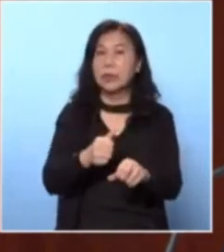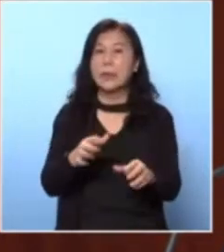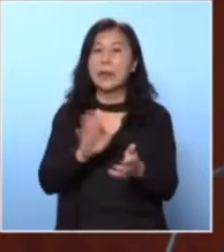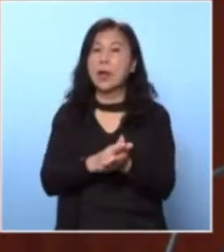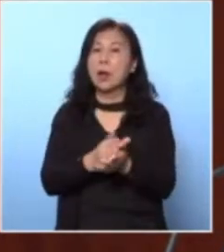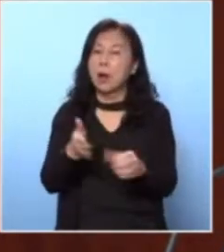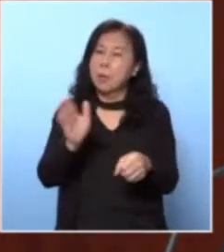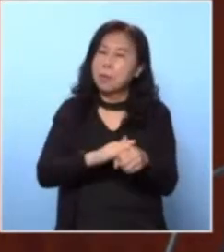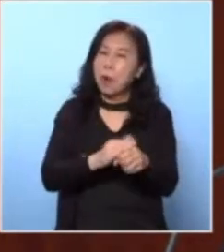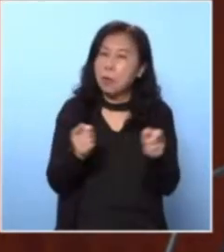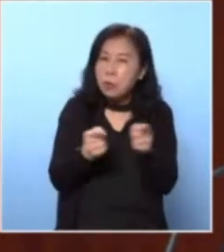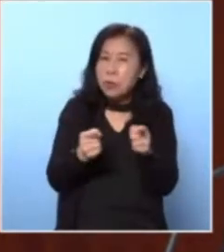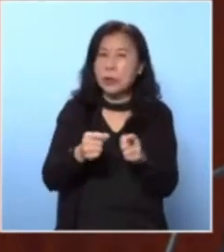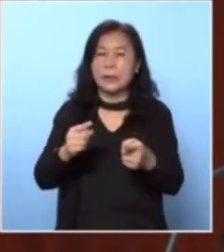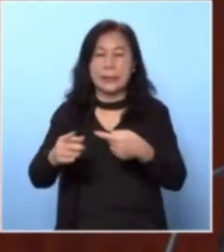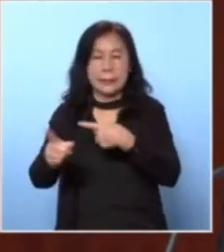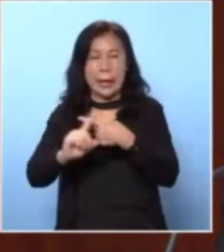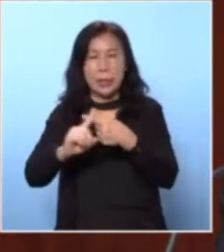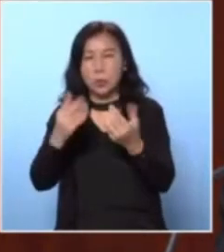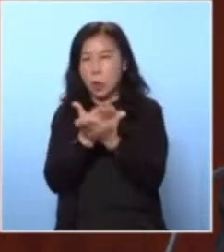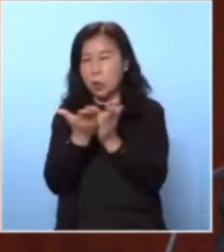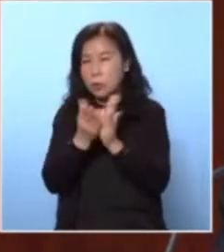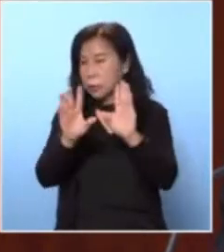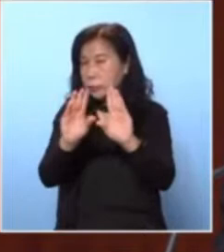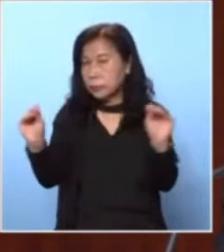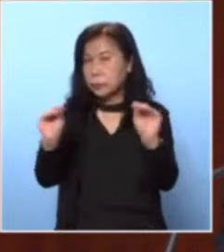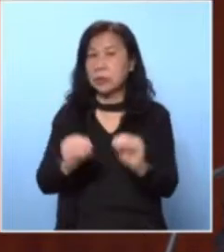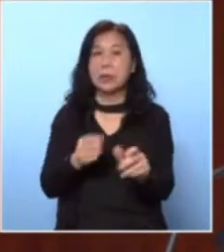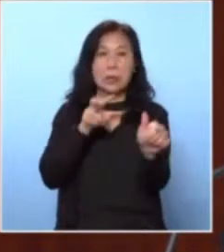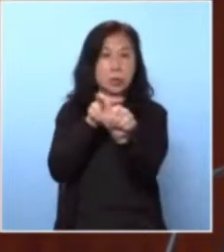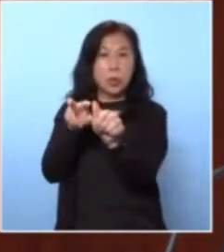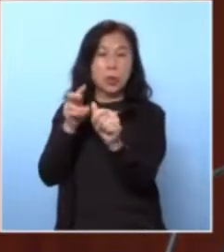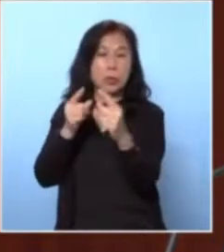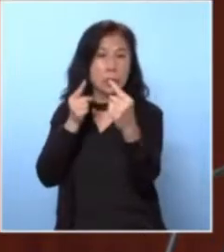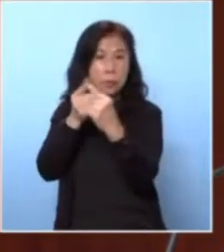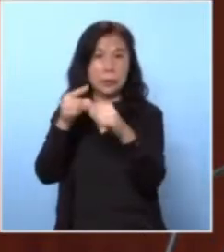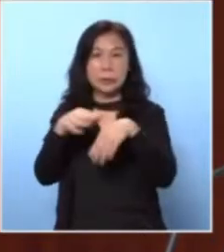addressing our shortcomings and any potential risks. Our policy